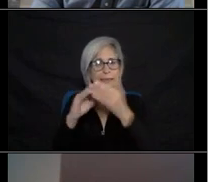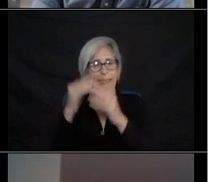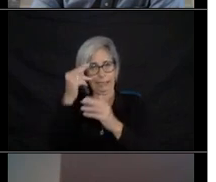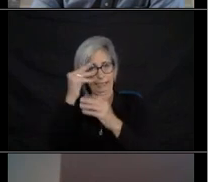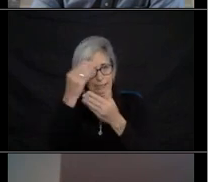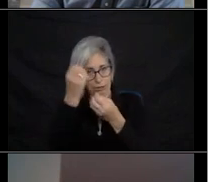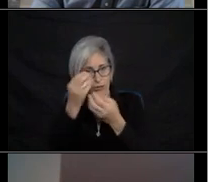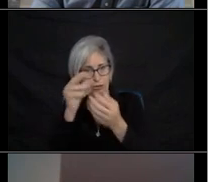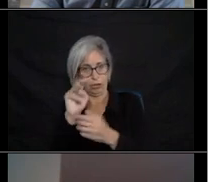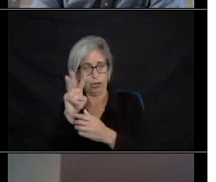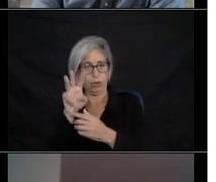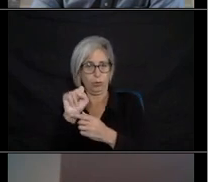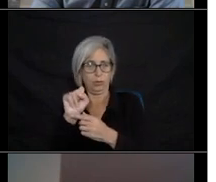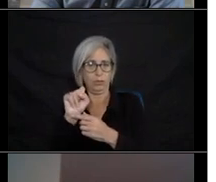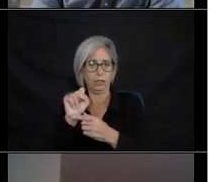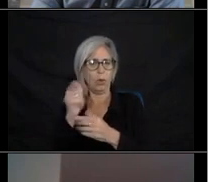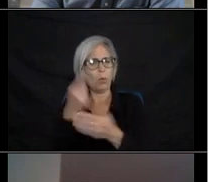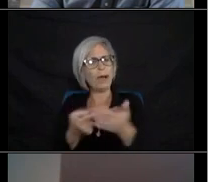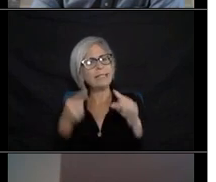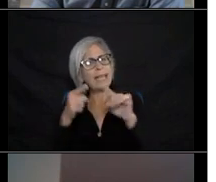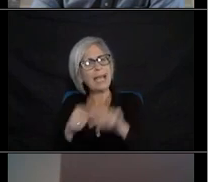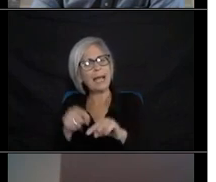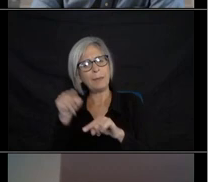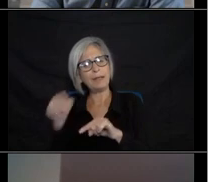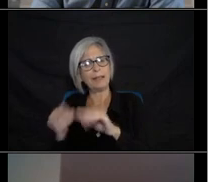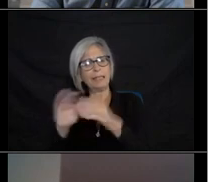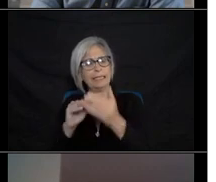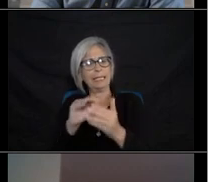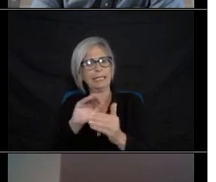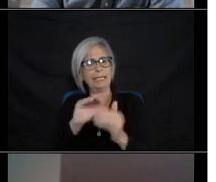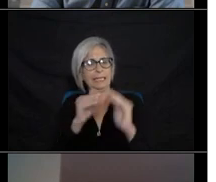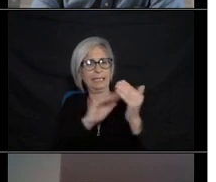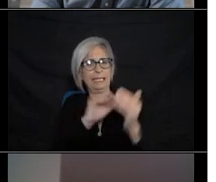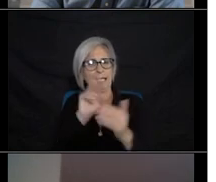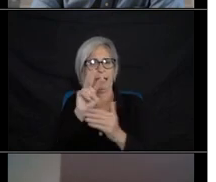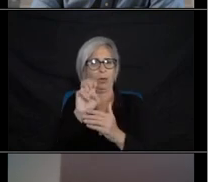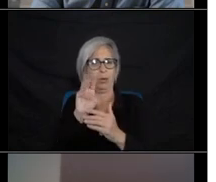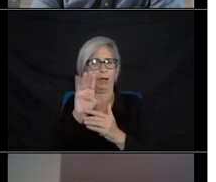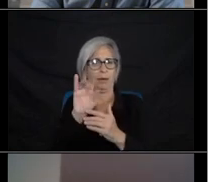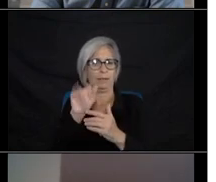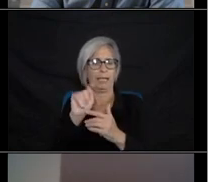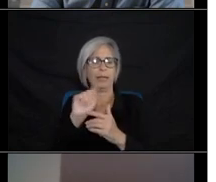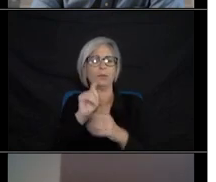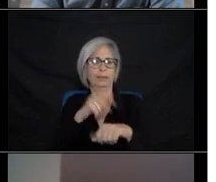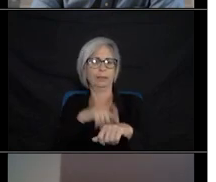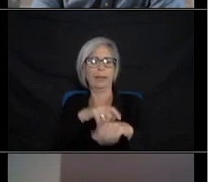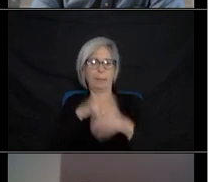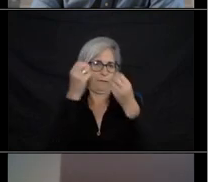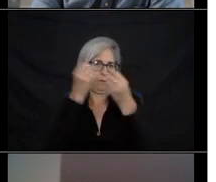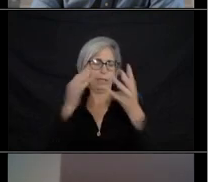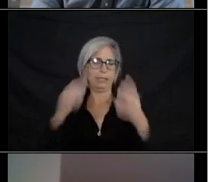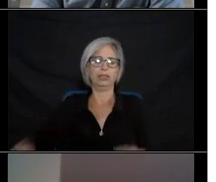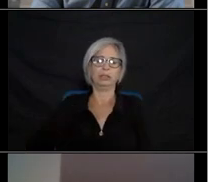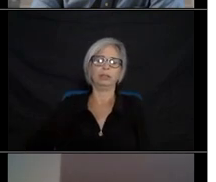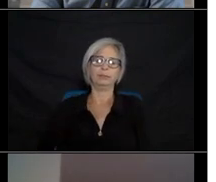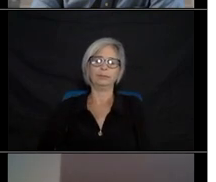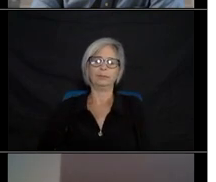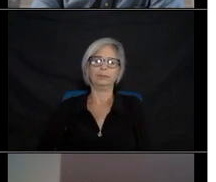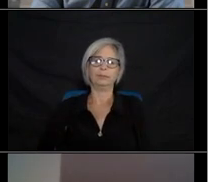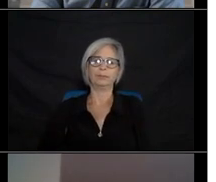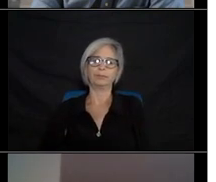a direct link to our information from our city website, so it'll keep you real time with information. Next slide.